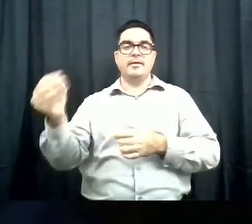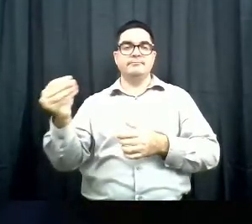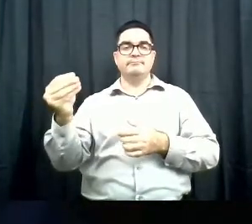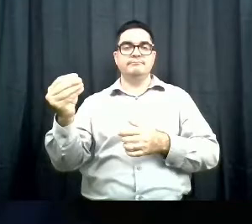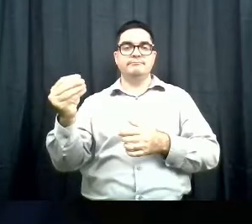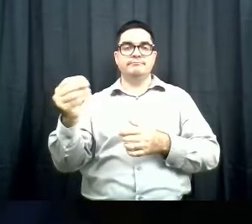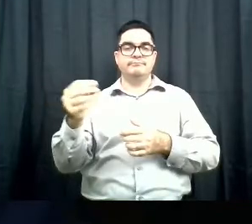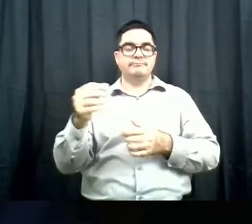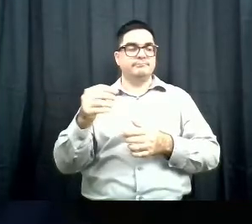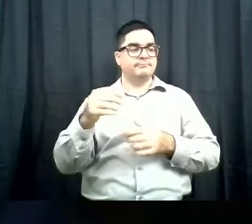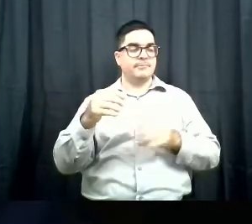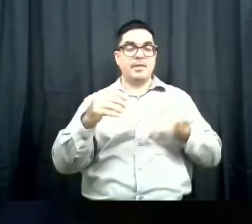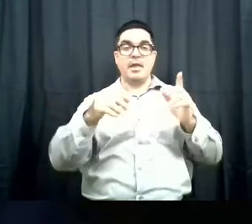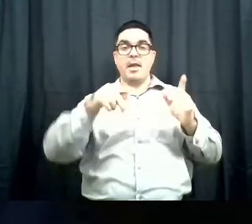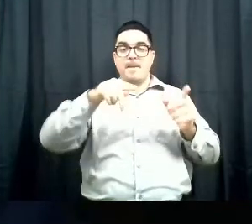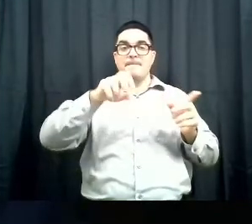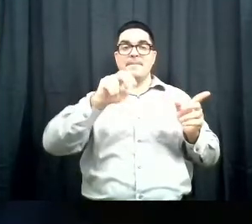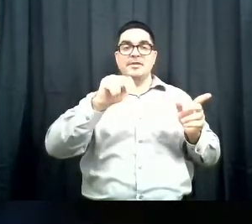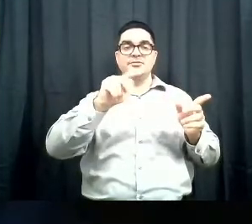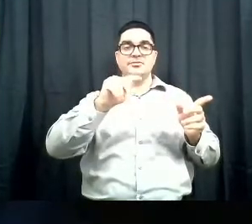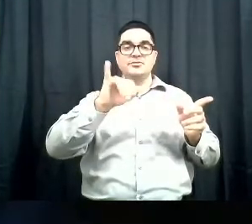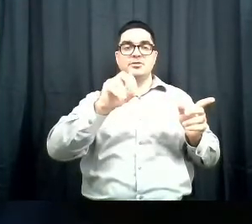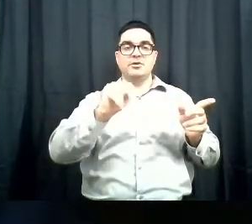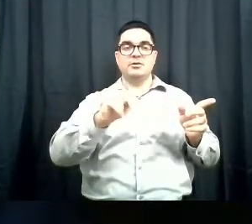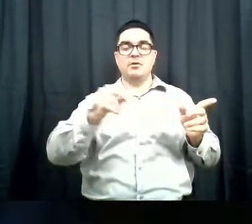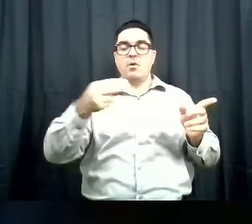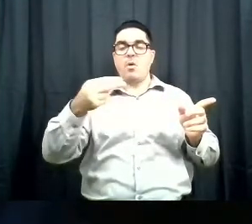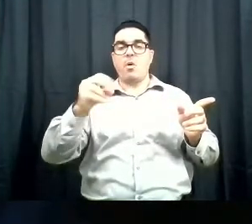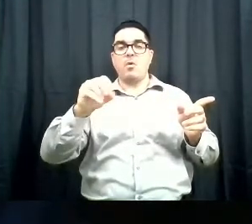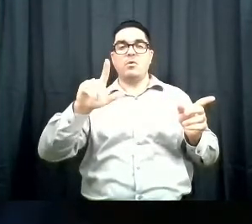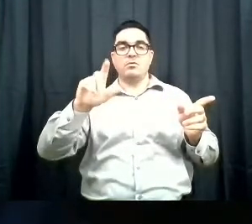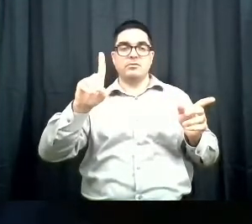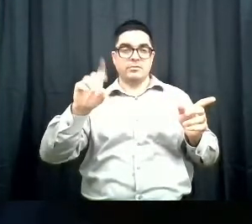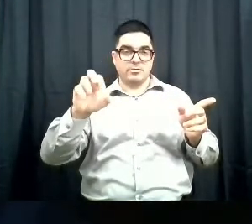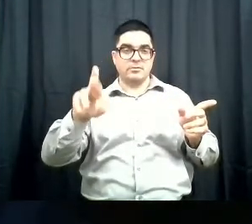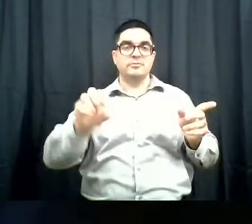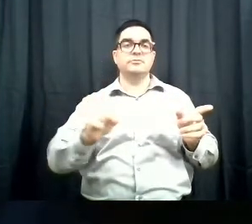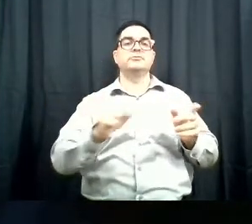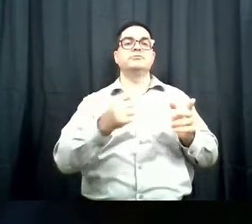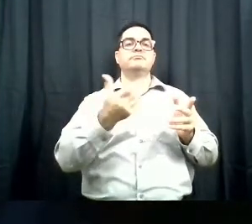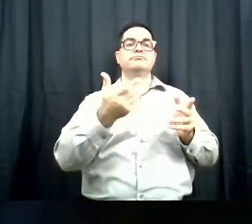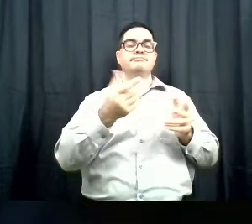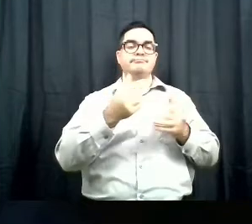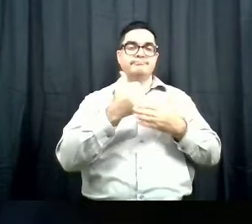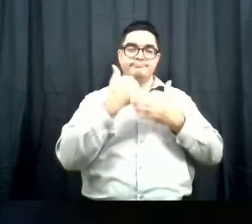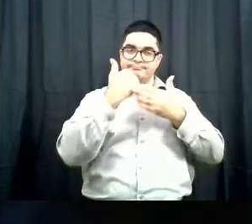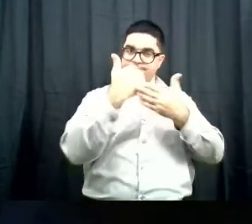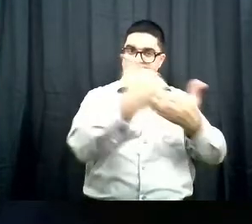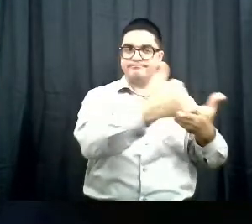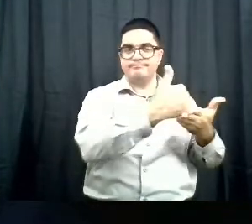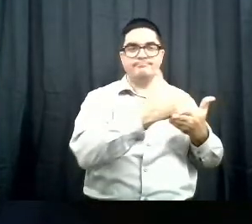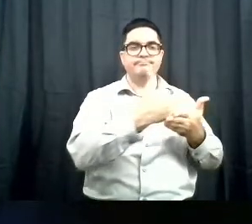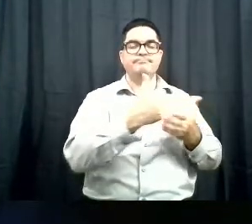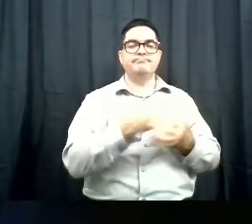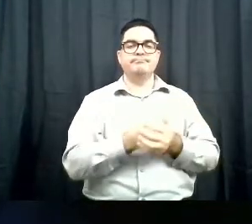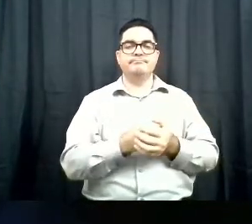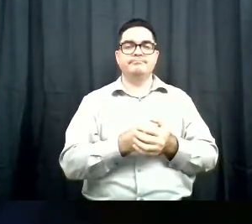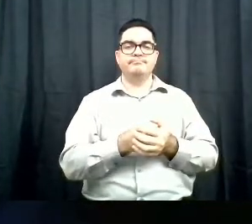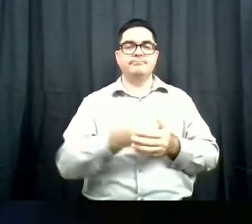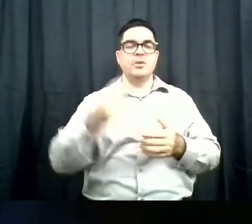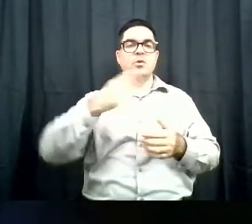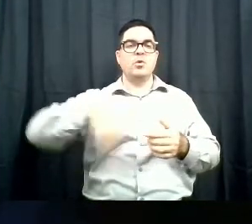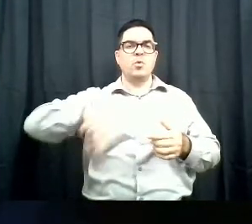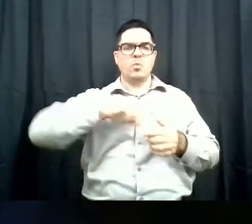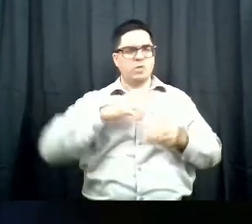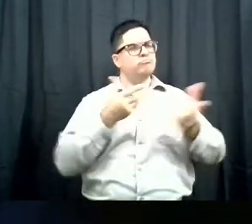holders, that we sit down and we ease any concerns that the Oversight Board may have. We reach an agreement, and